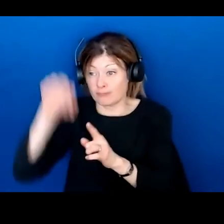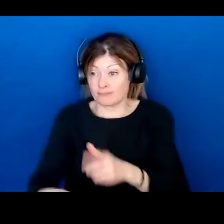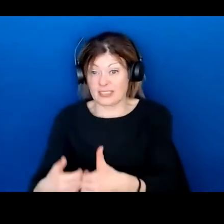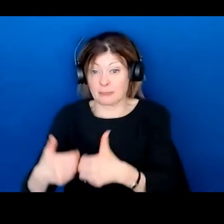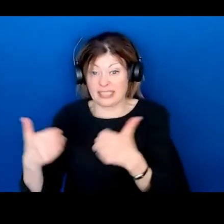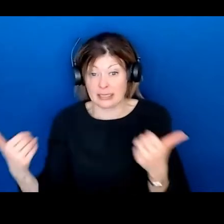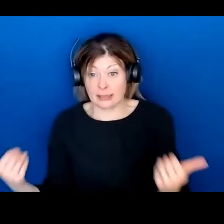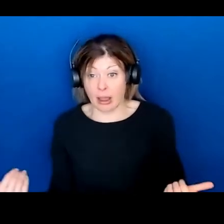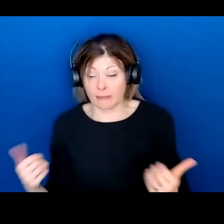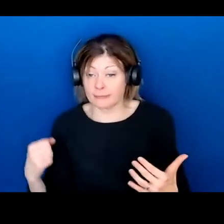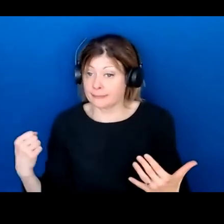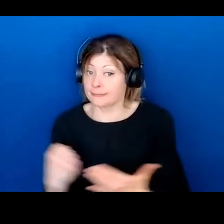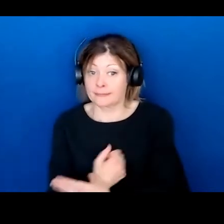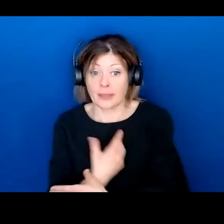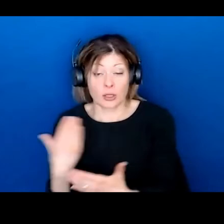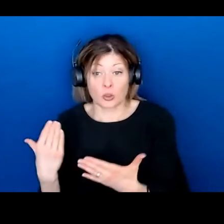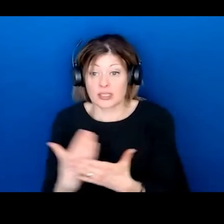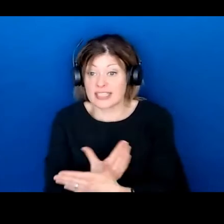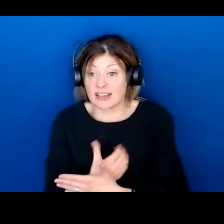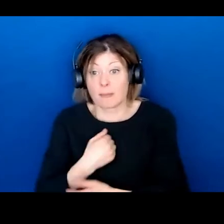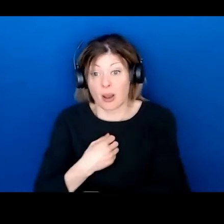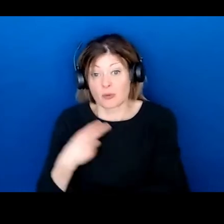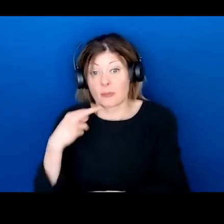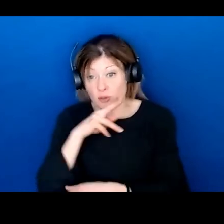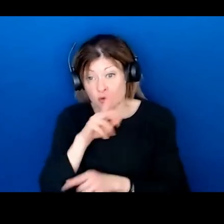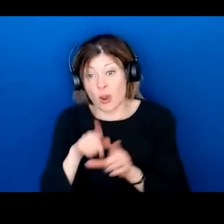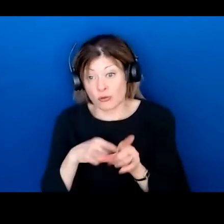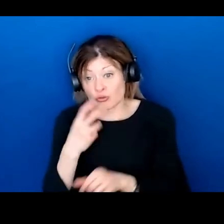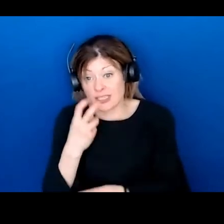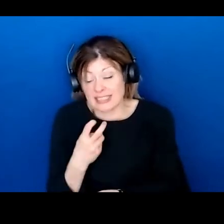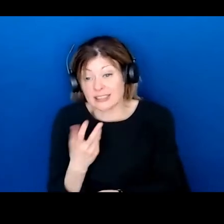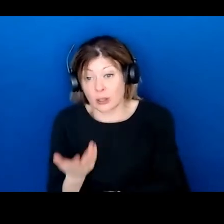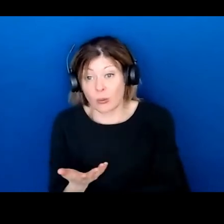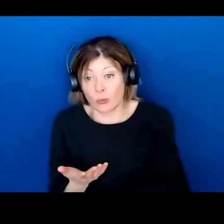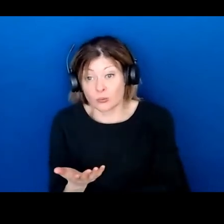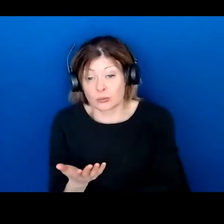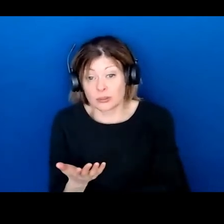was about 200 years old. So I can imagine that